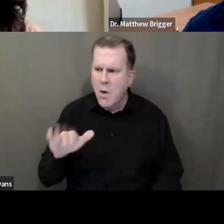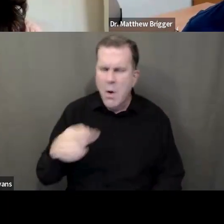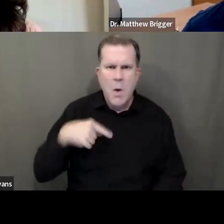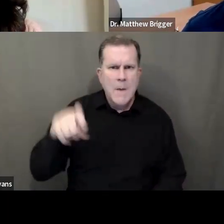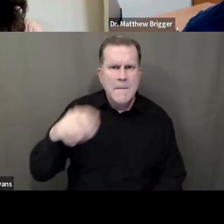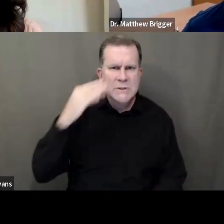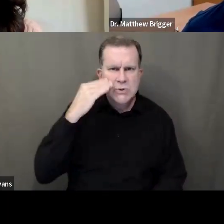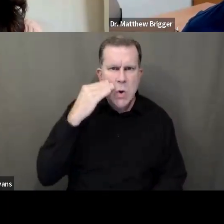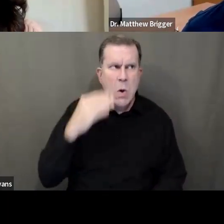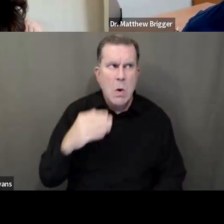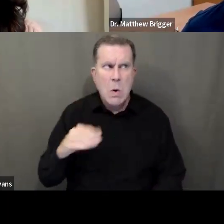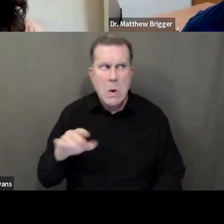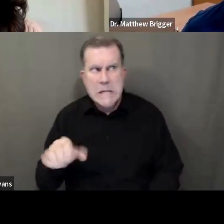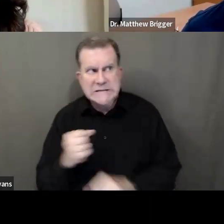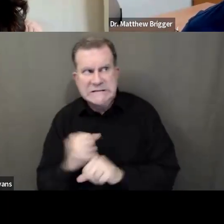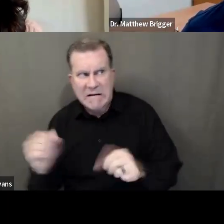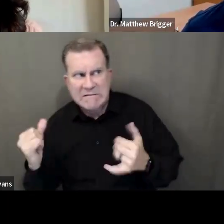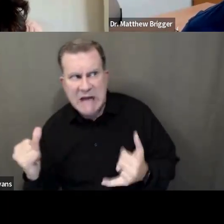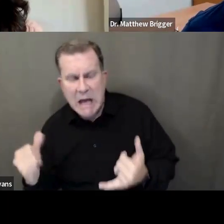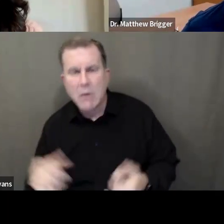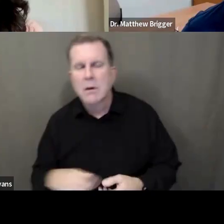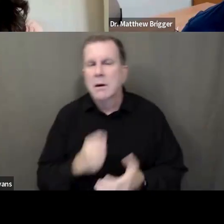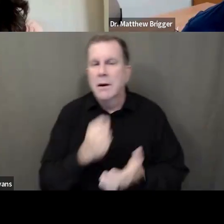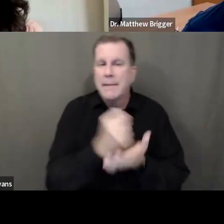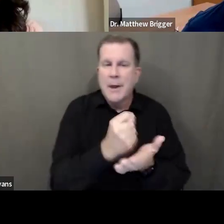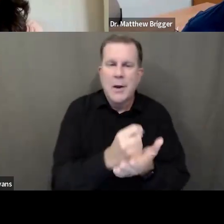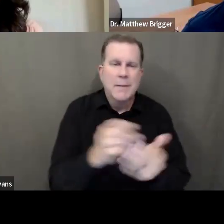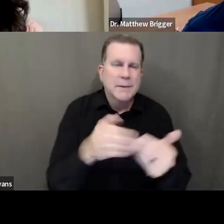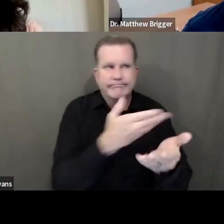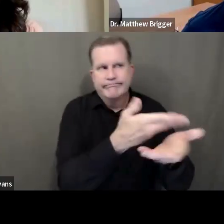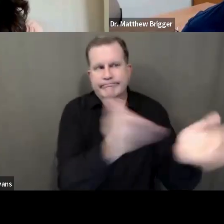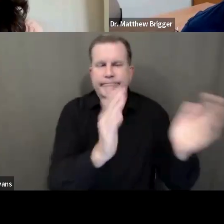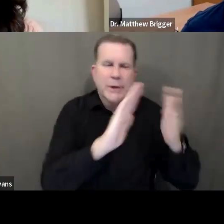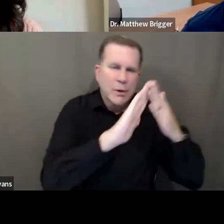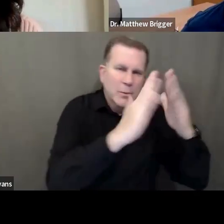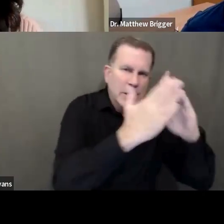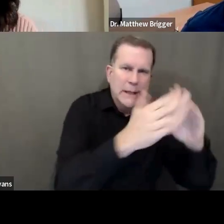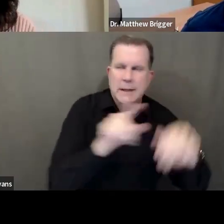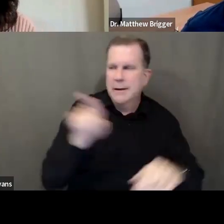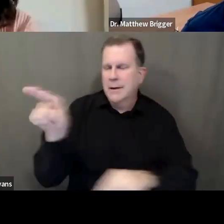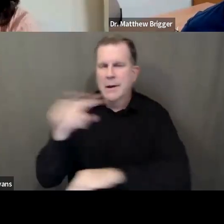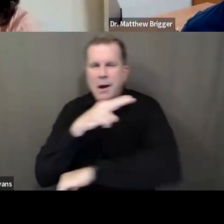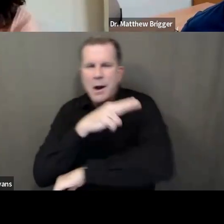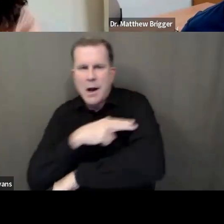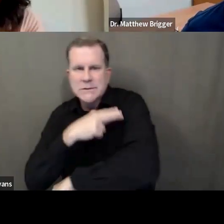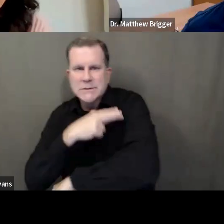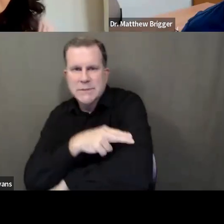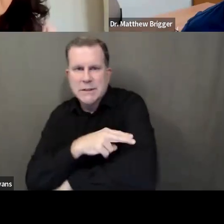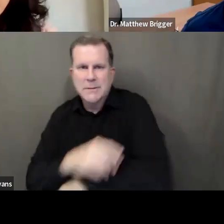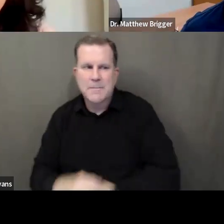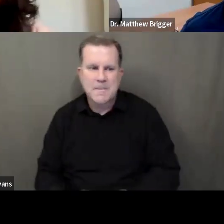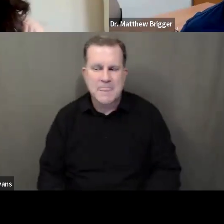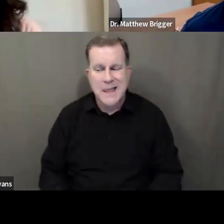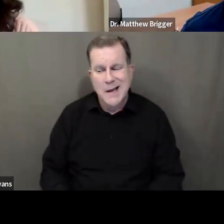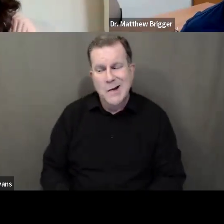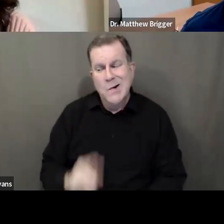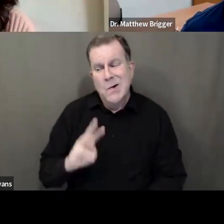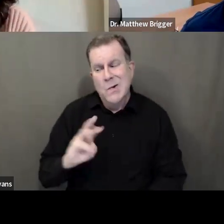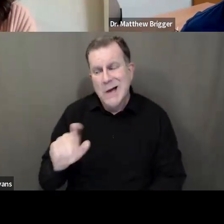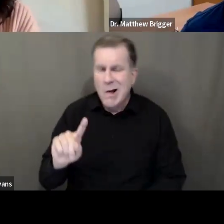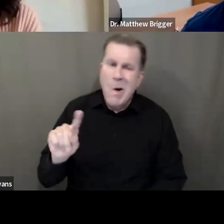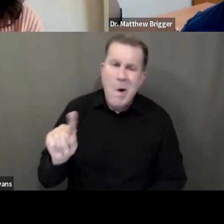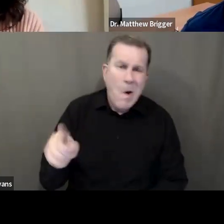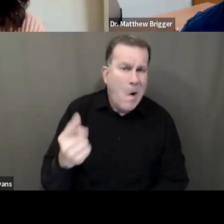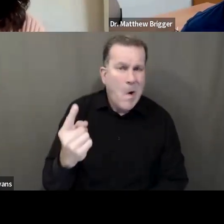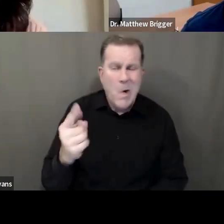we safe? And the therapist, whether it's the community, or in a hospital, is, okay, well, we can only do it in therapy. We can only do little